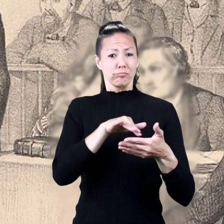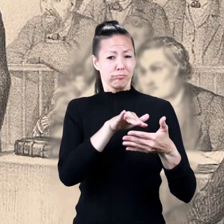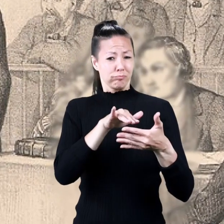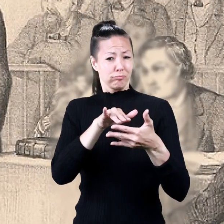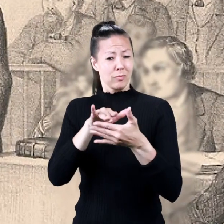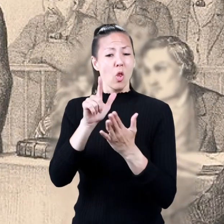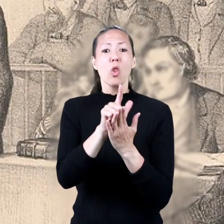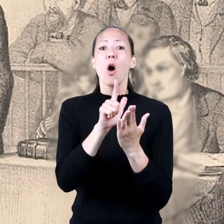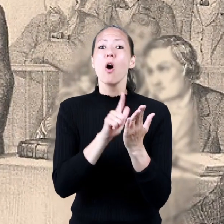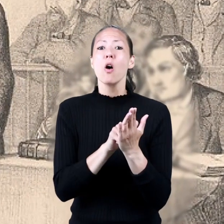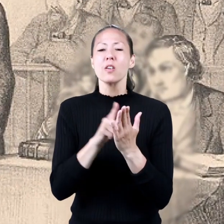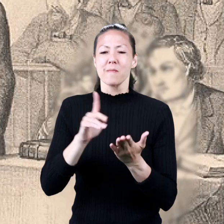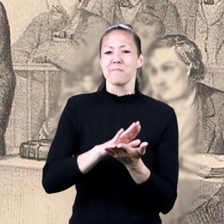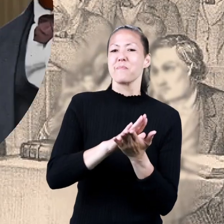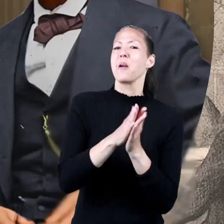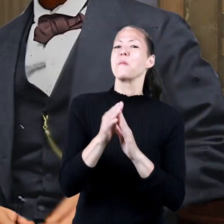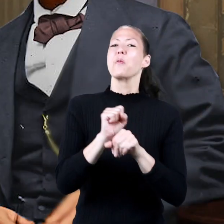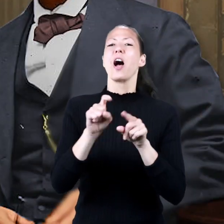working as a lawyer.